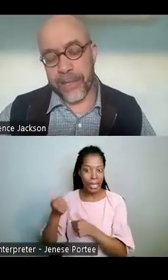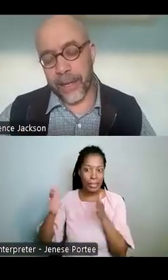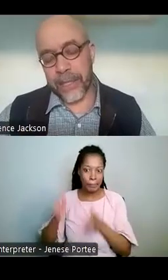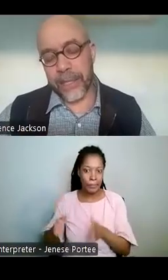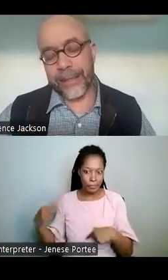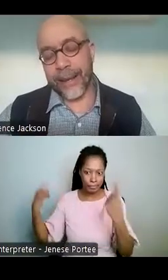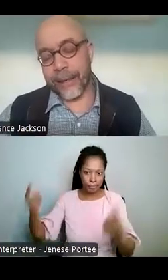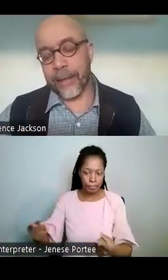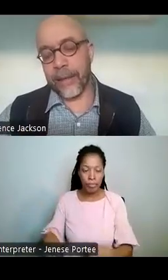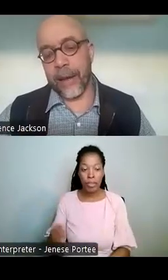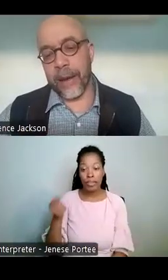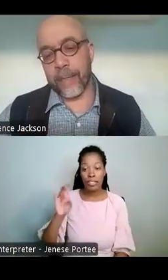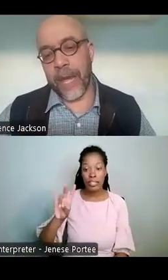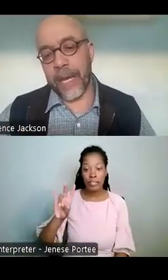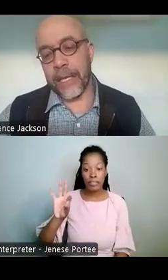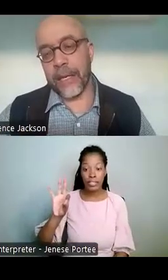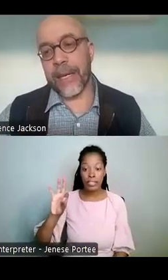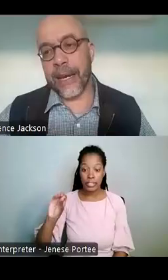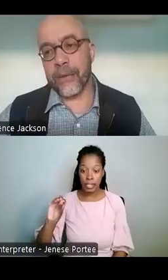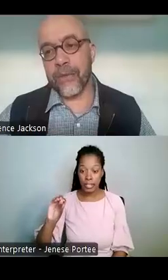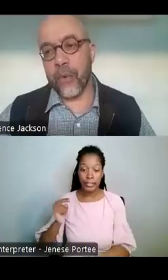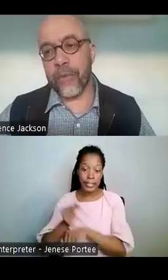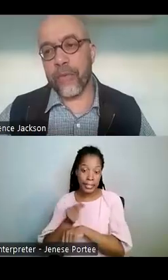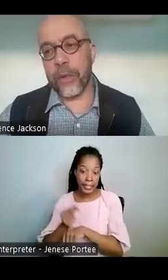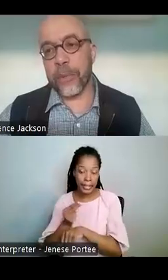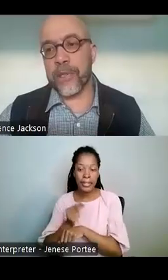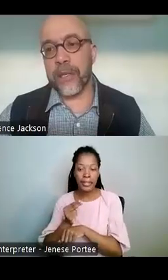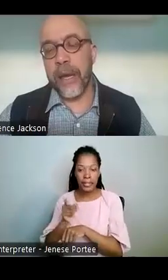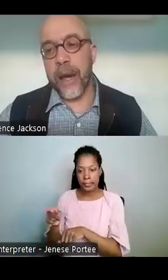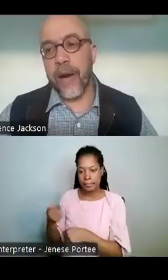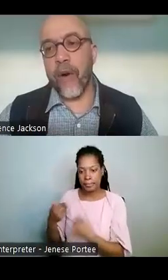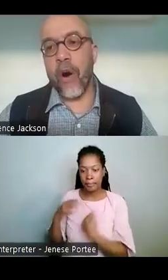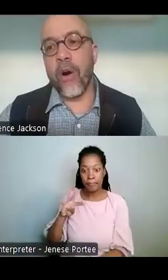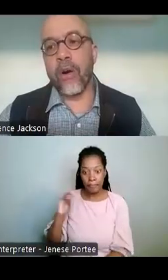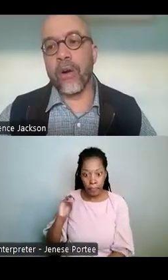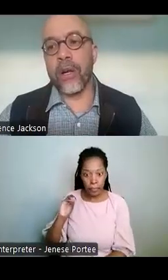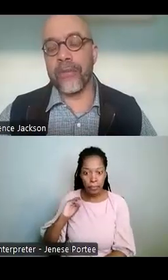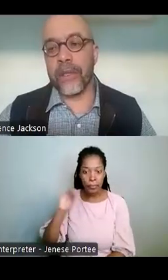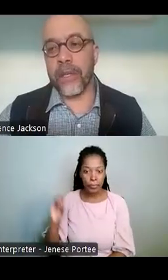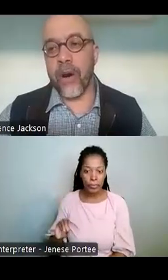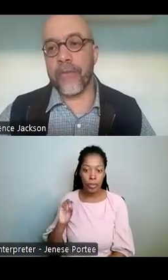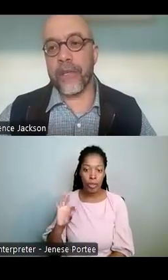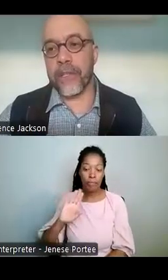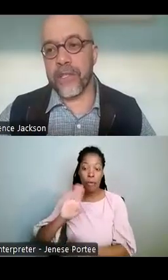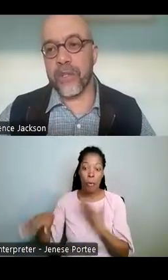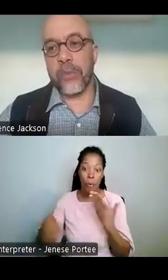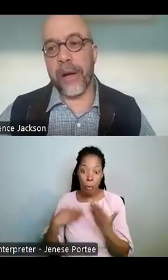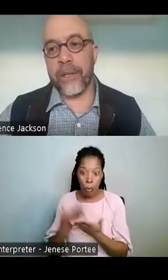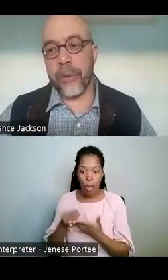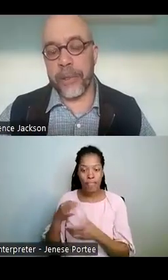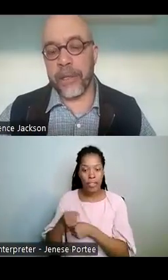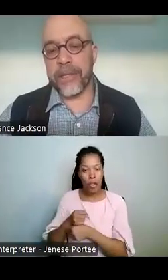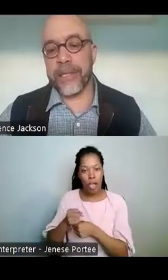that in 1790, Haiti accounts for 40% of all of the coffee consumed